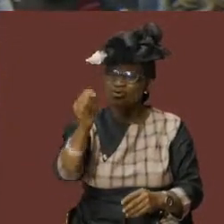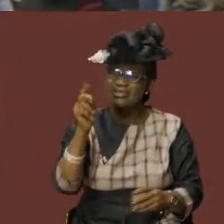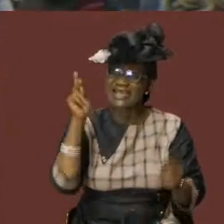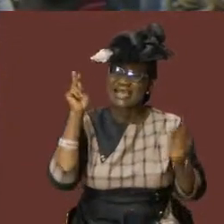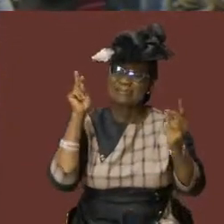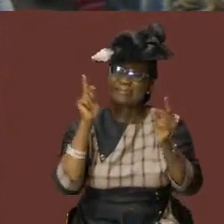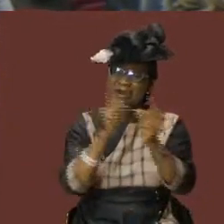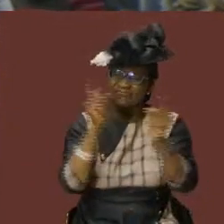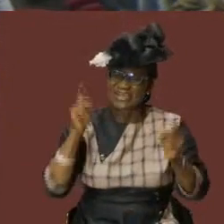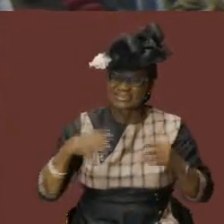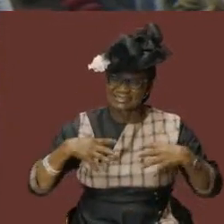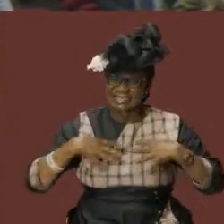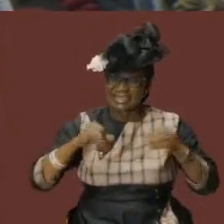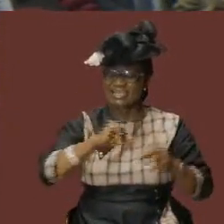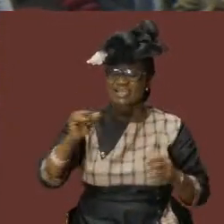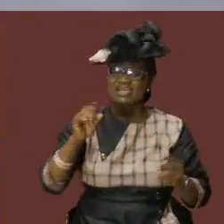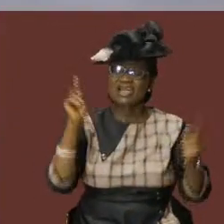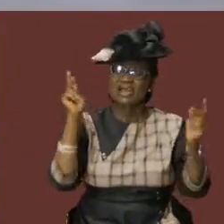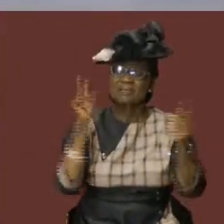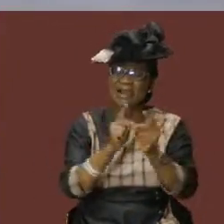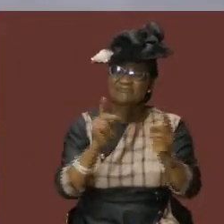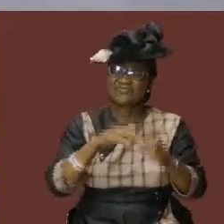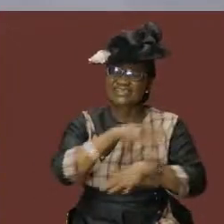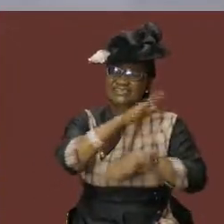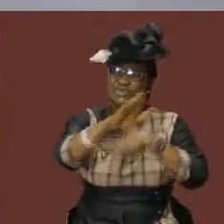perfect healing, perfect wholeness,